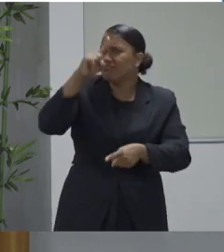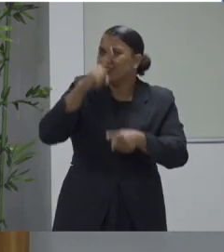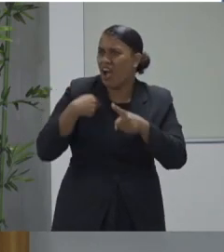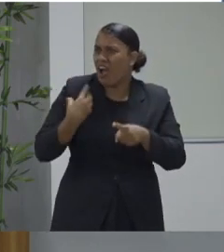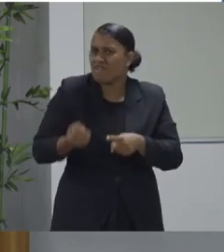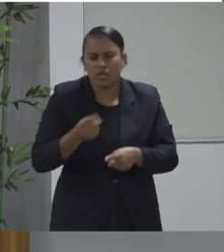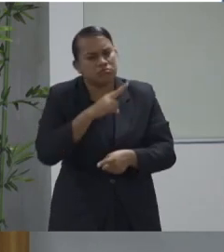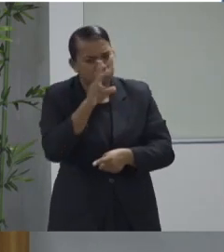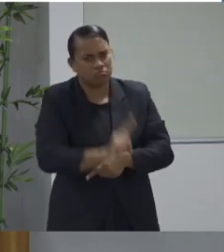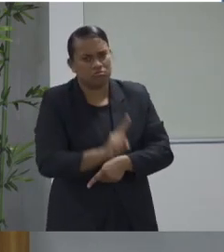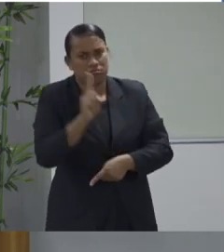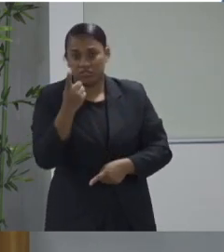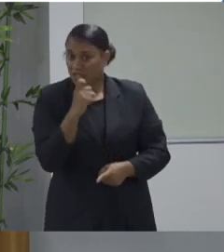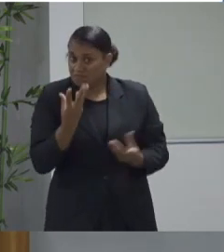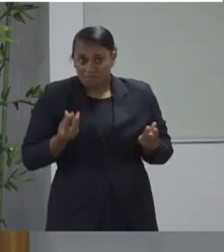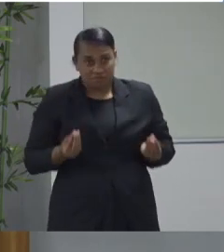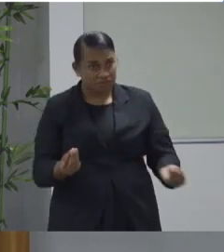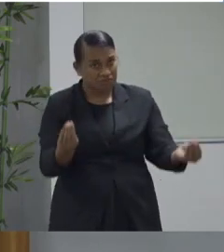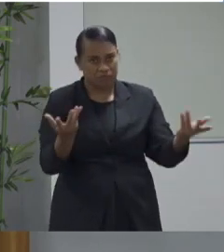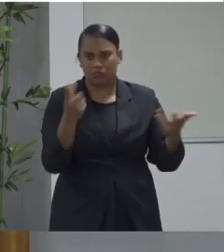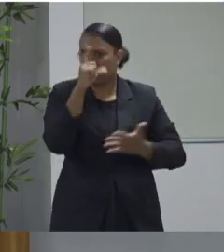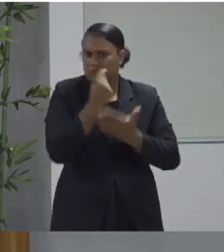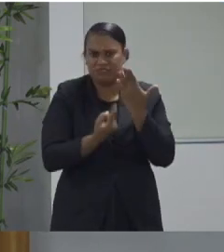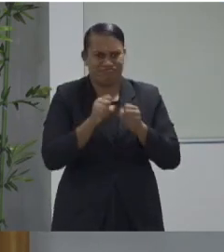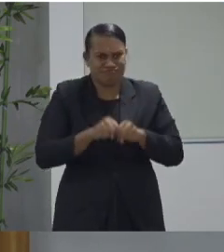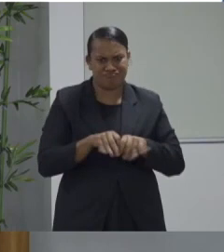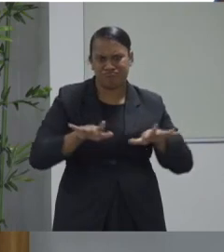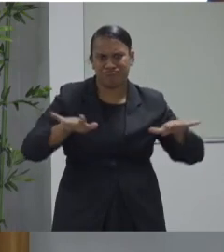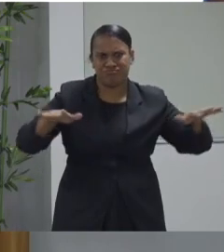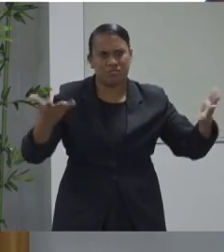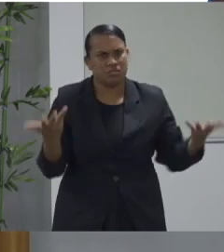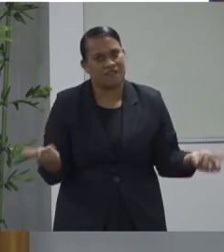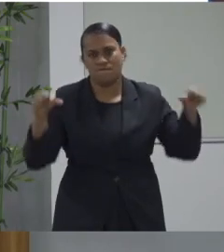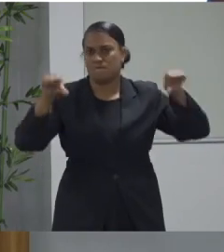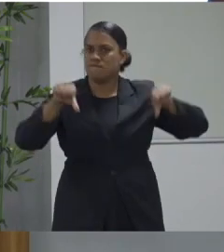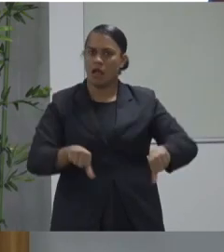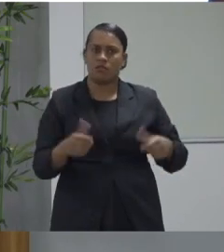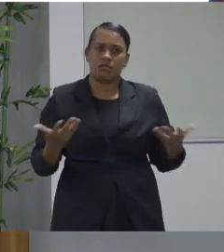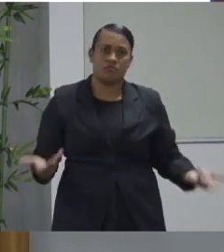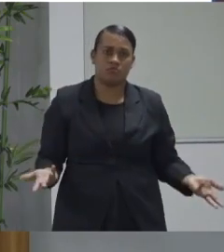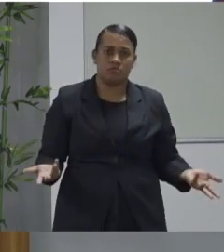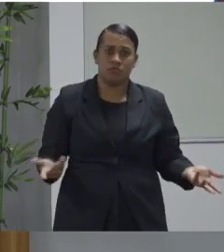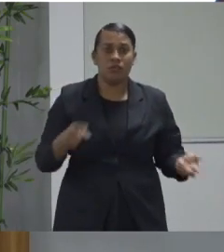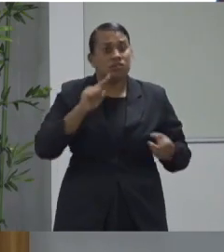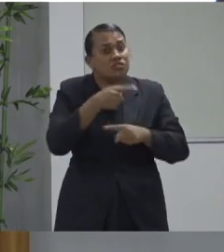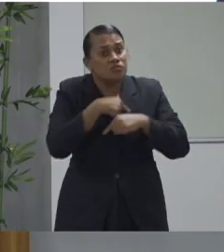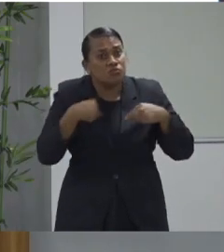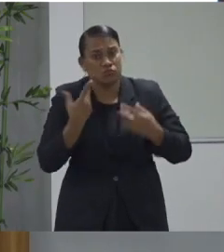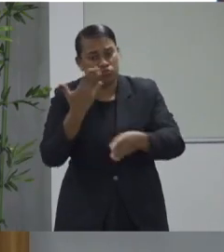could be the difference between the success and failure of our efforts to